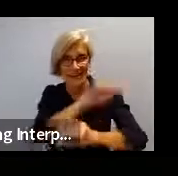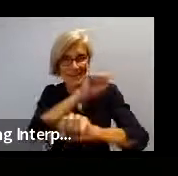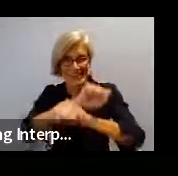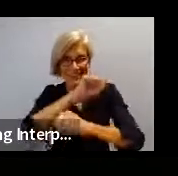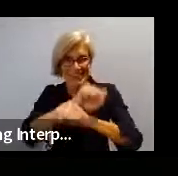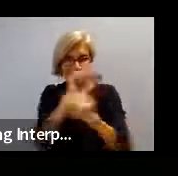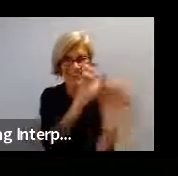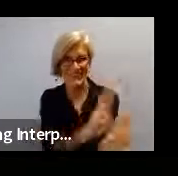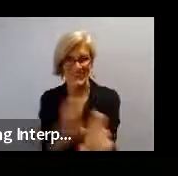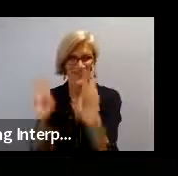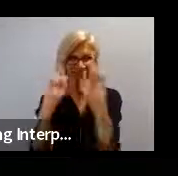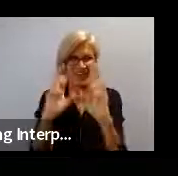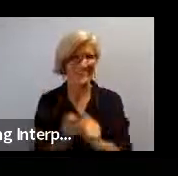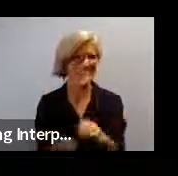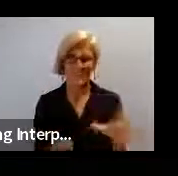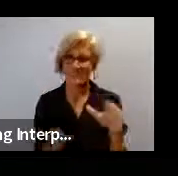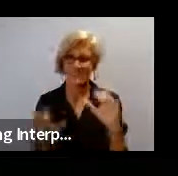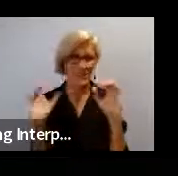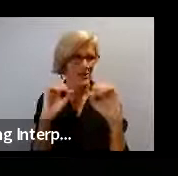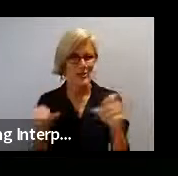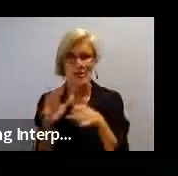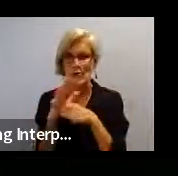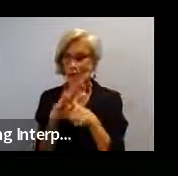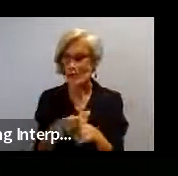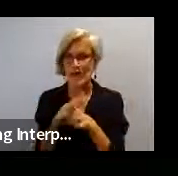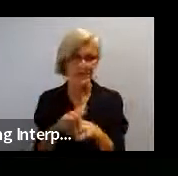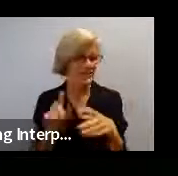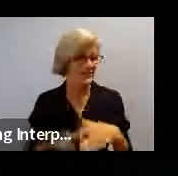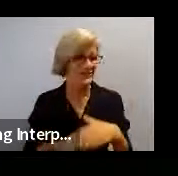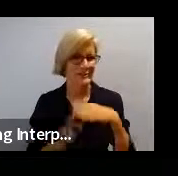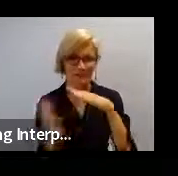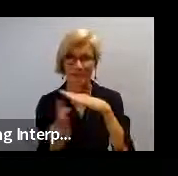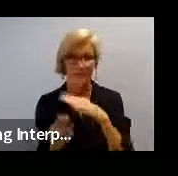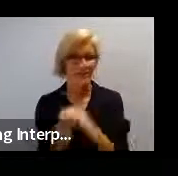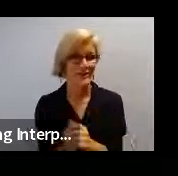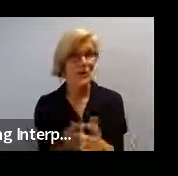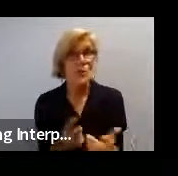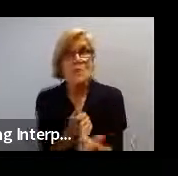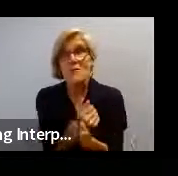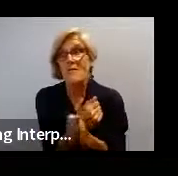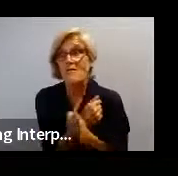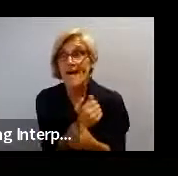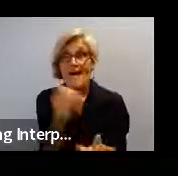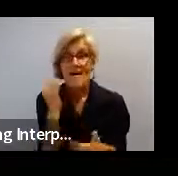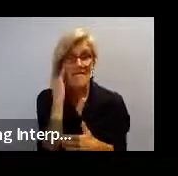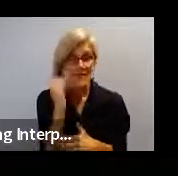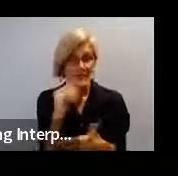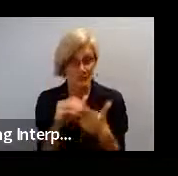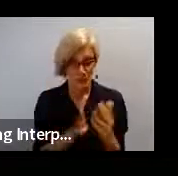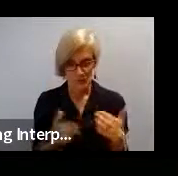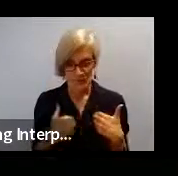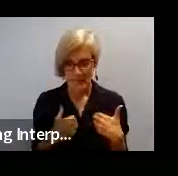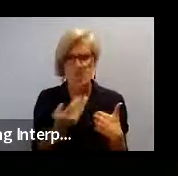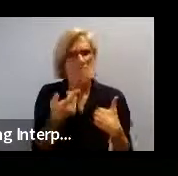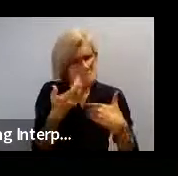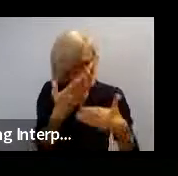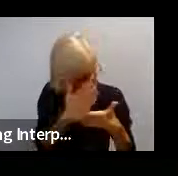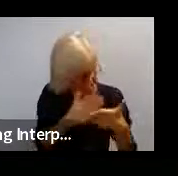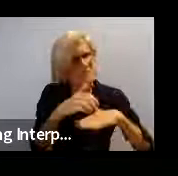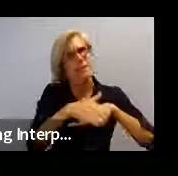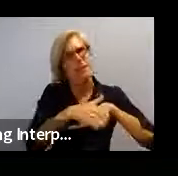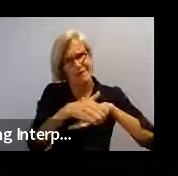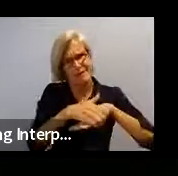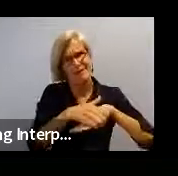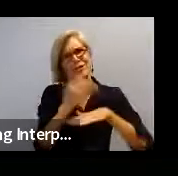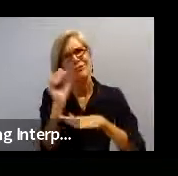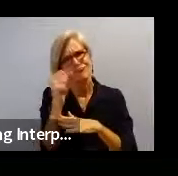is no pressure coming in to kindergarten. We would love for the students to have some English background, of course,